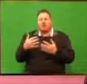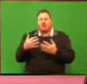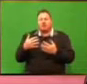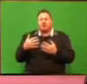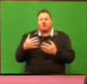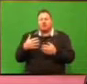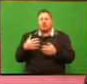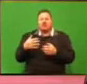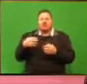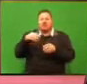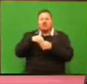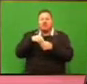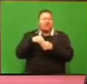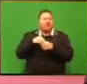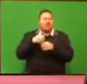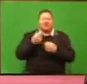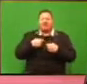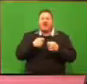GNU